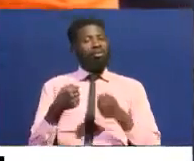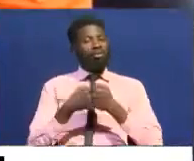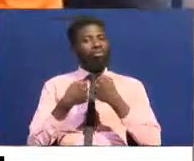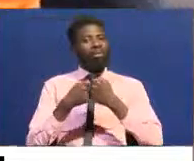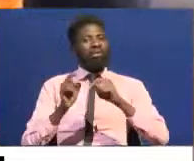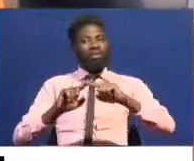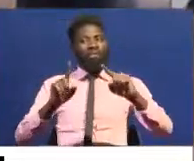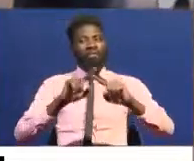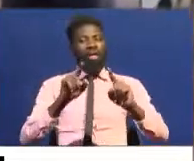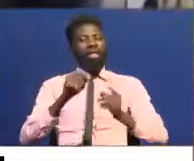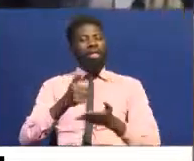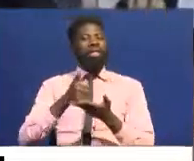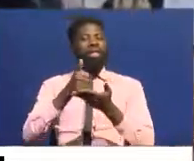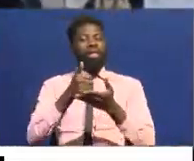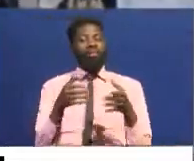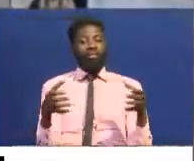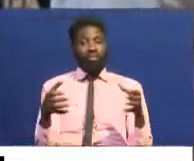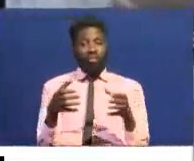earn player slots in the